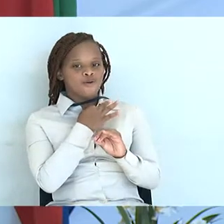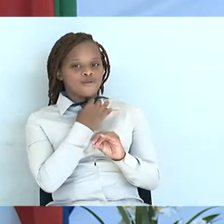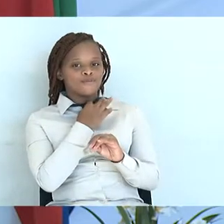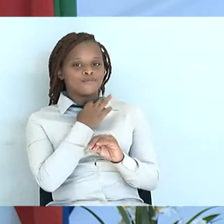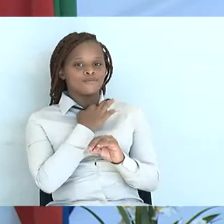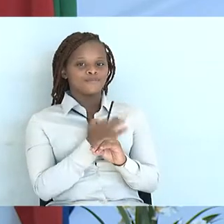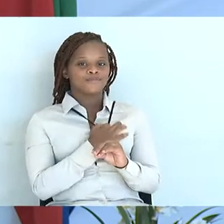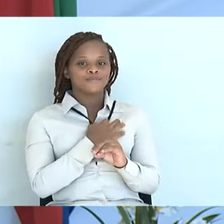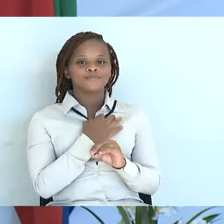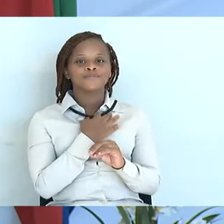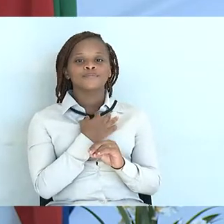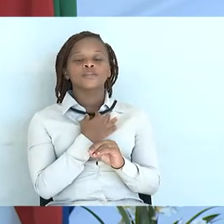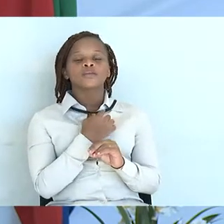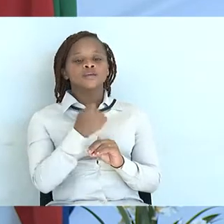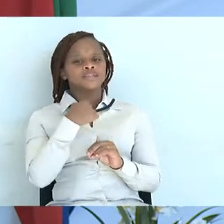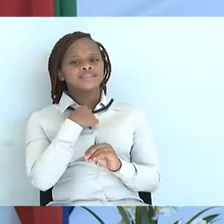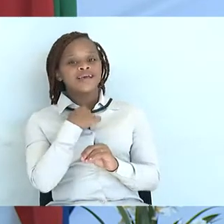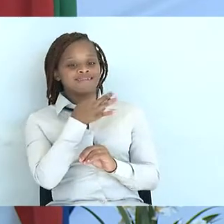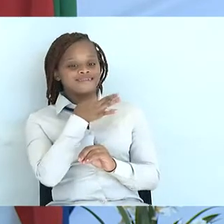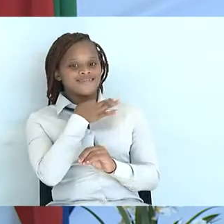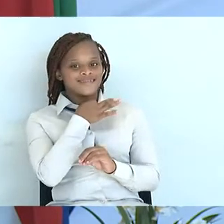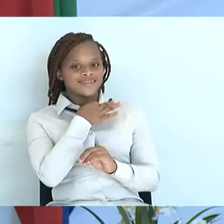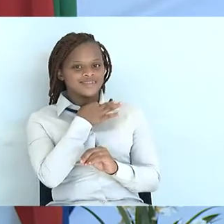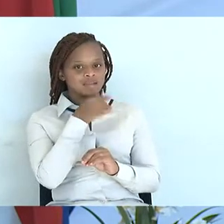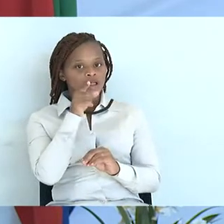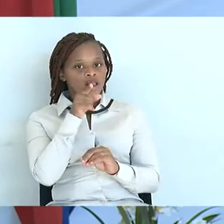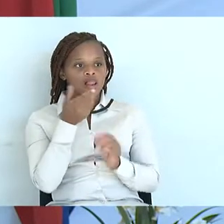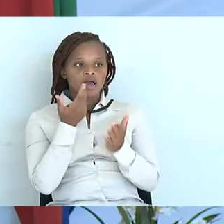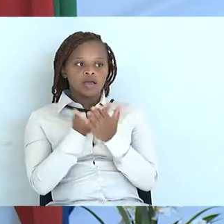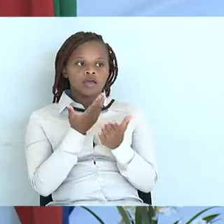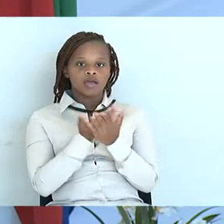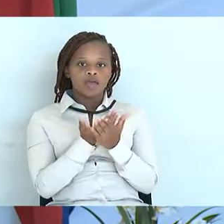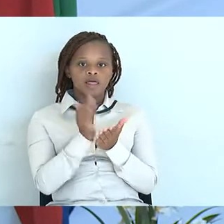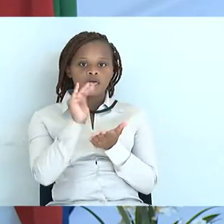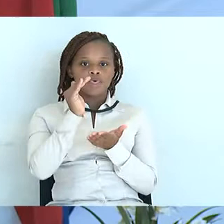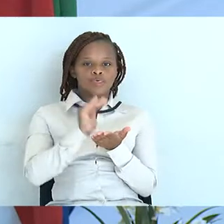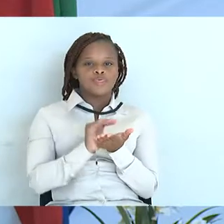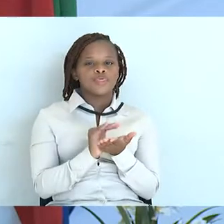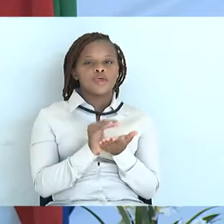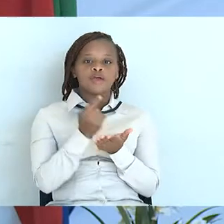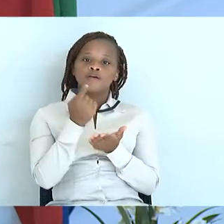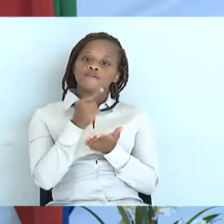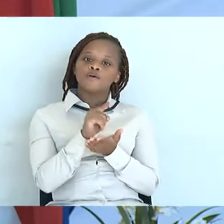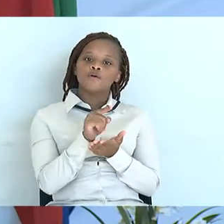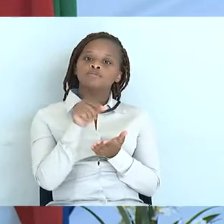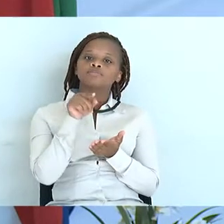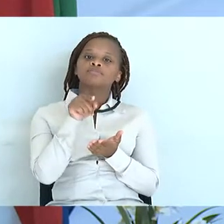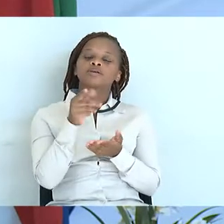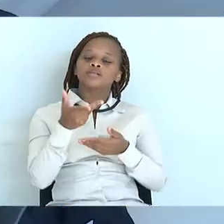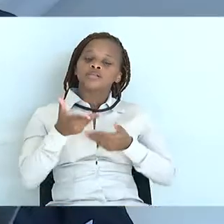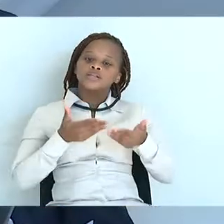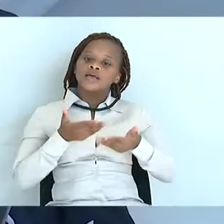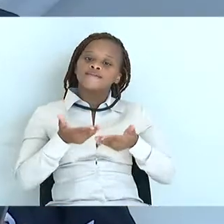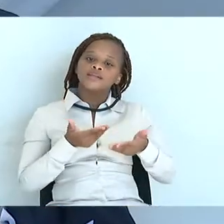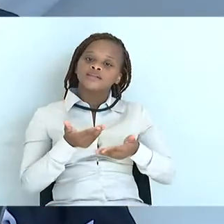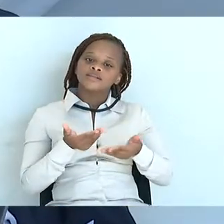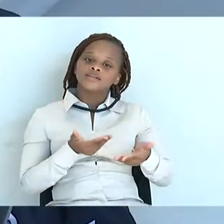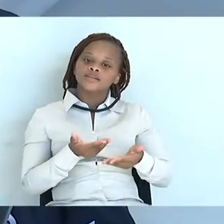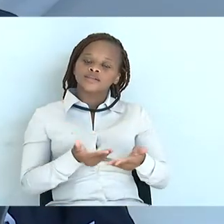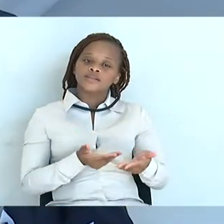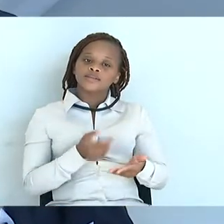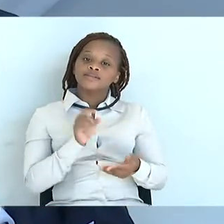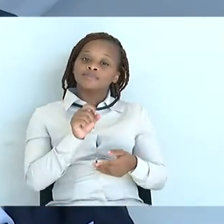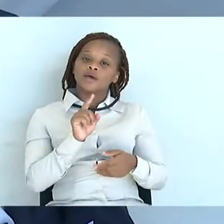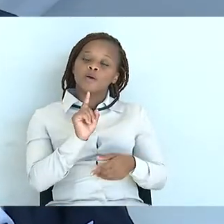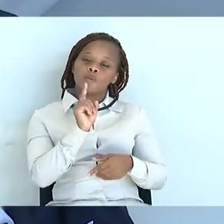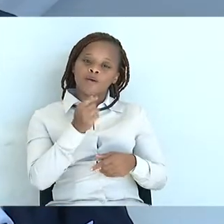on to mitigate. The insufficient financing for bulk services is one of the major risks, and the